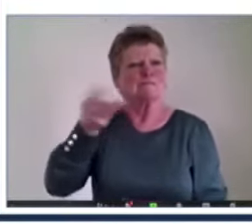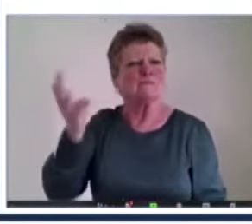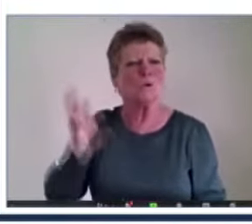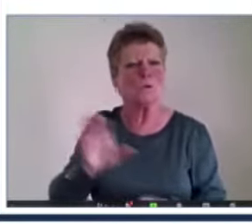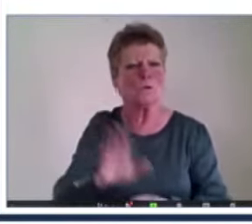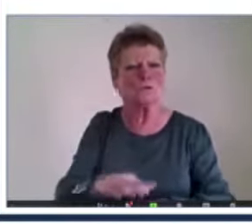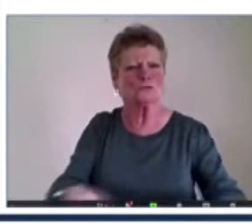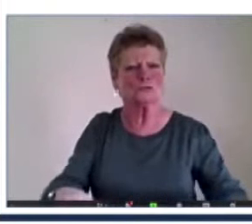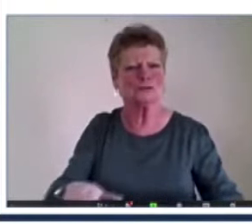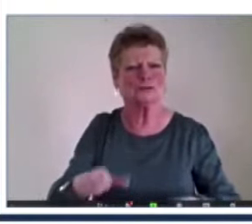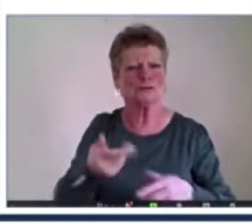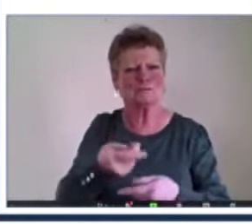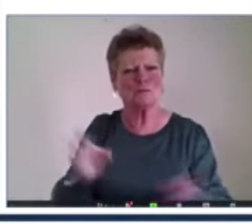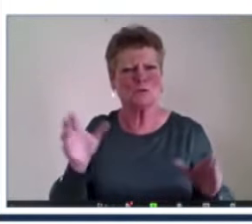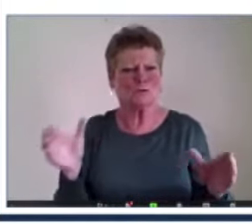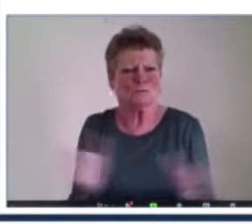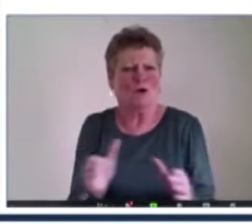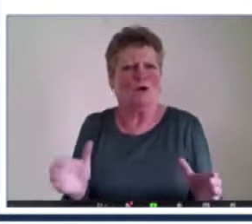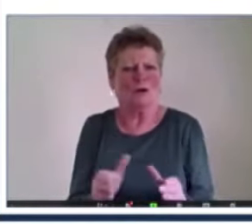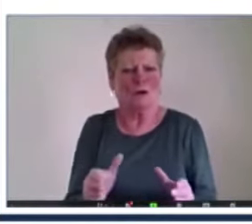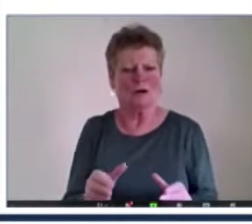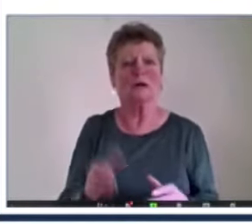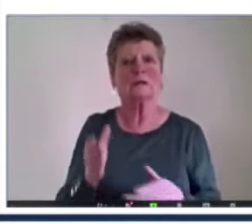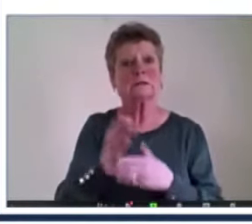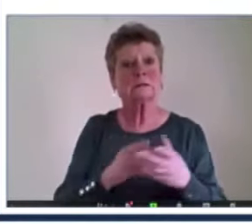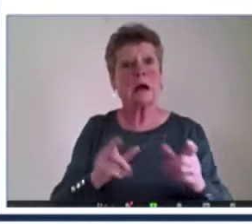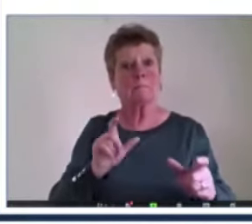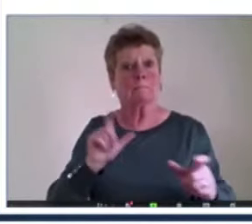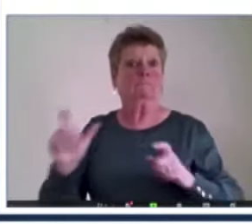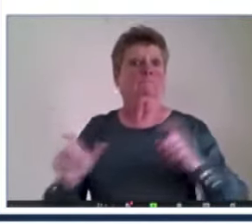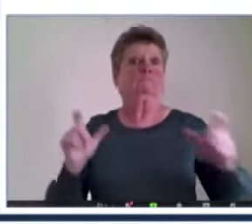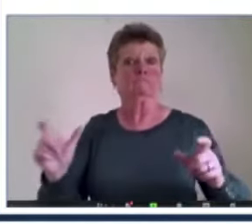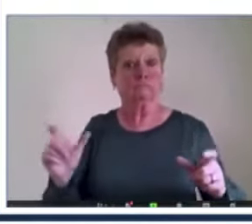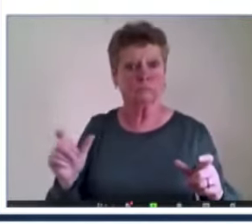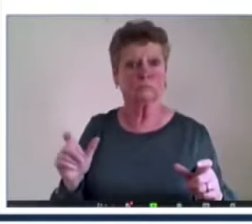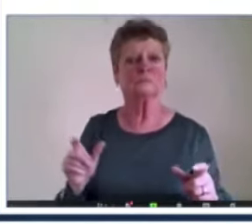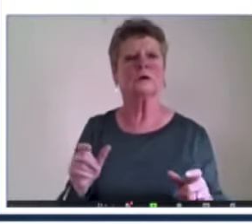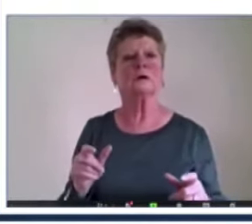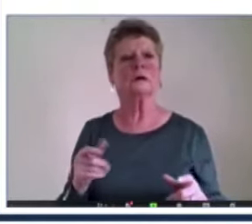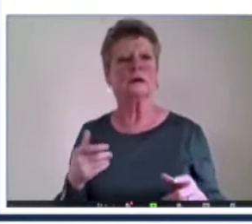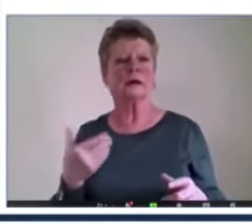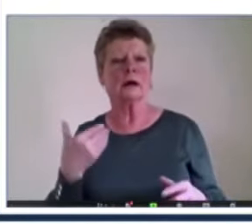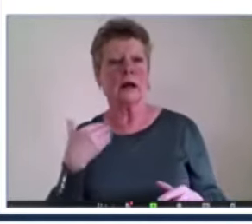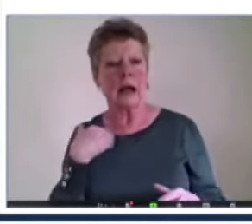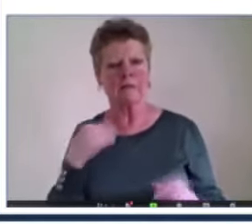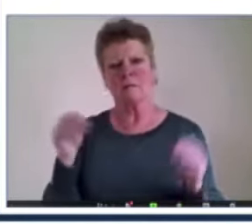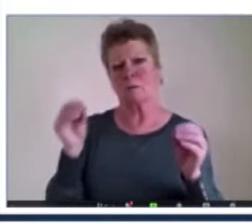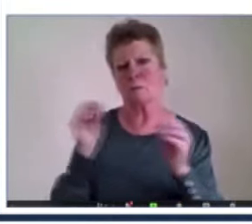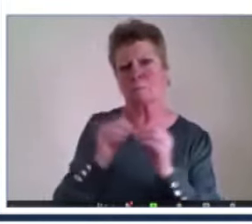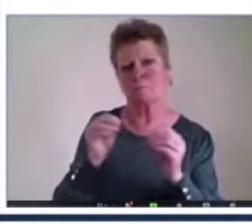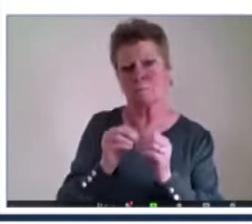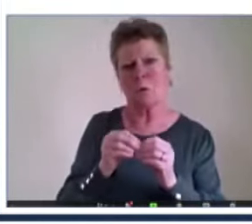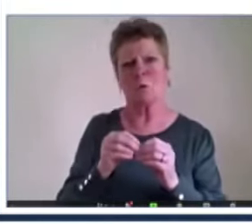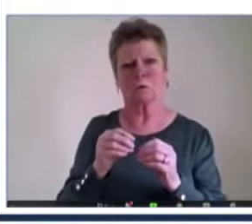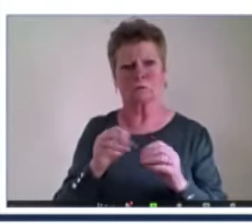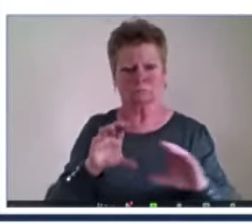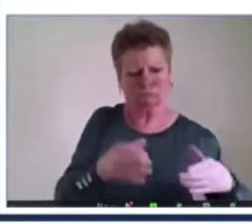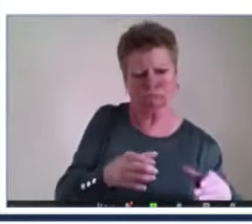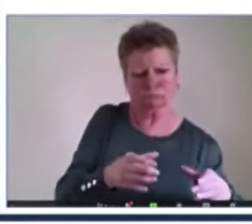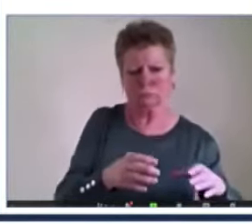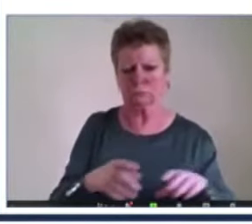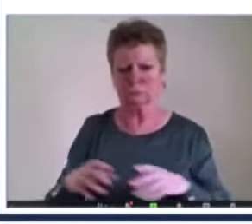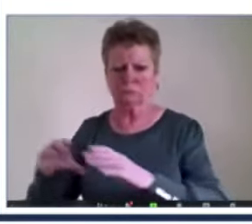They're much more in, even a larger daycare has really much more defined and restricted cohorts of much smaller groups